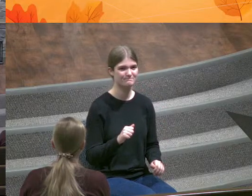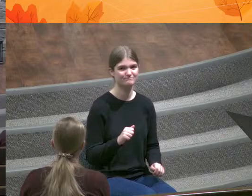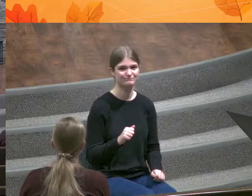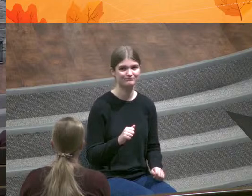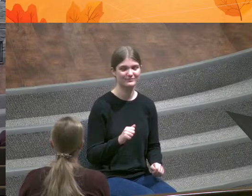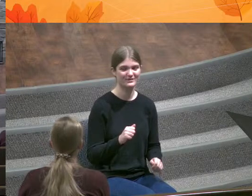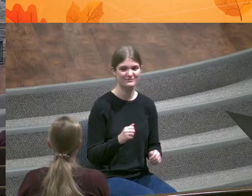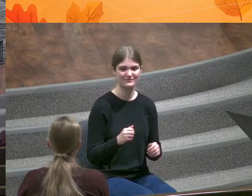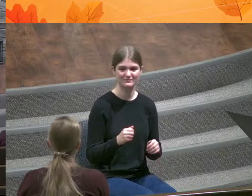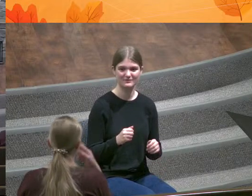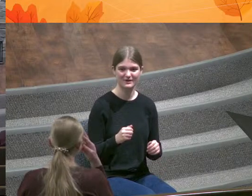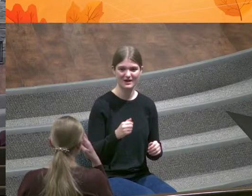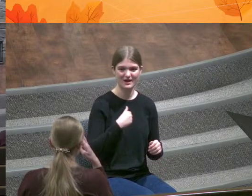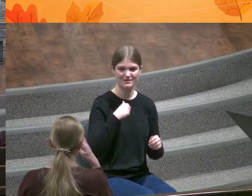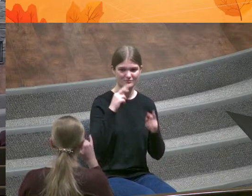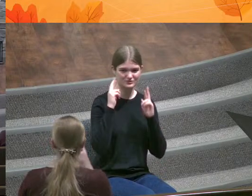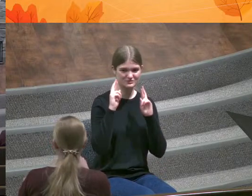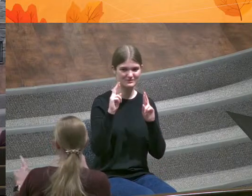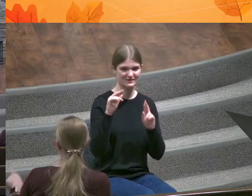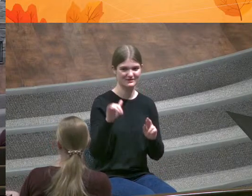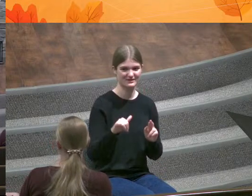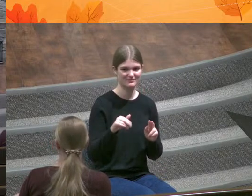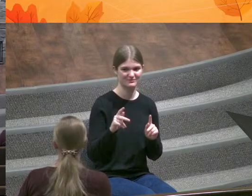high esteem?